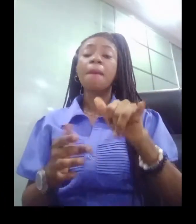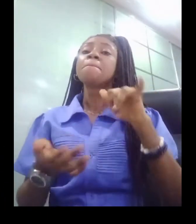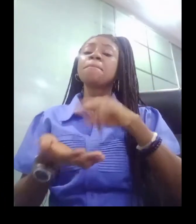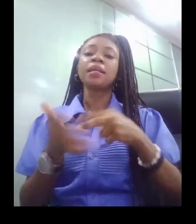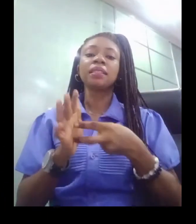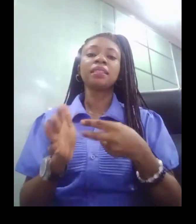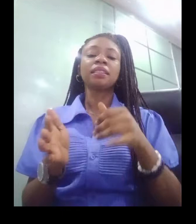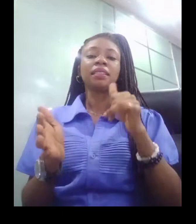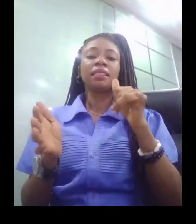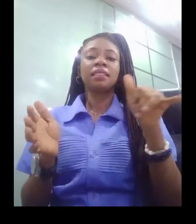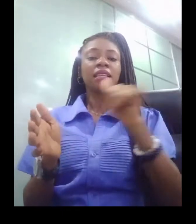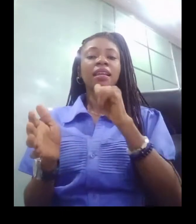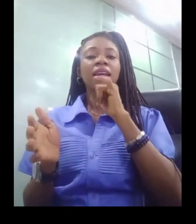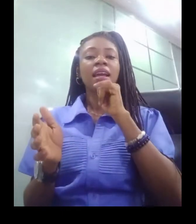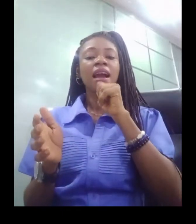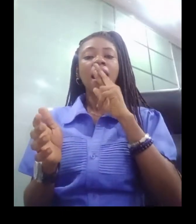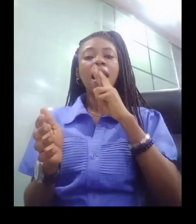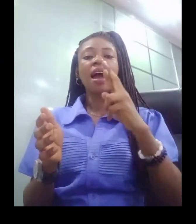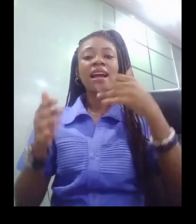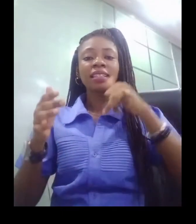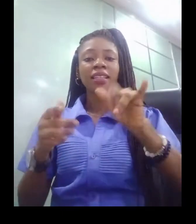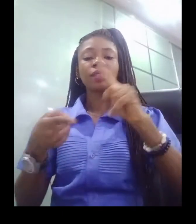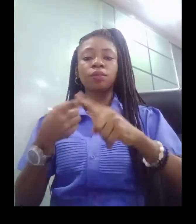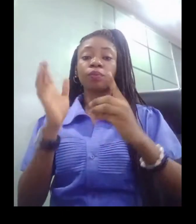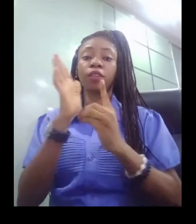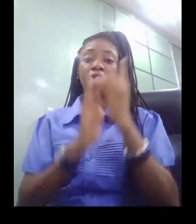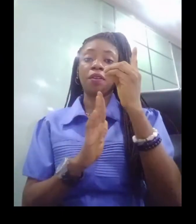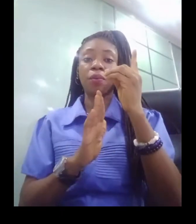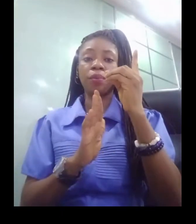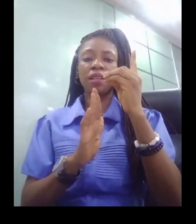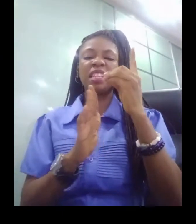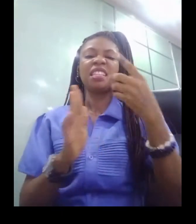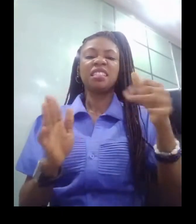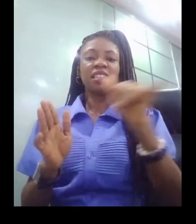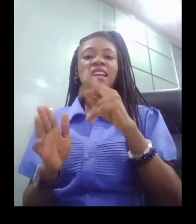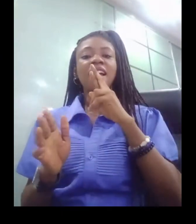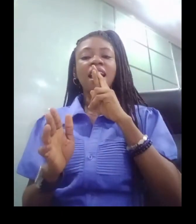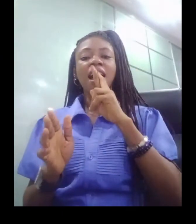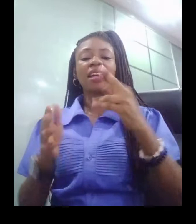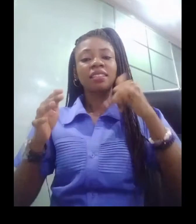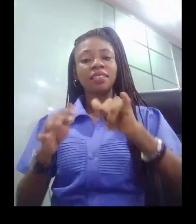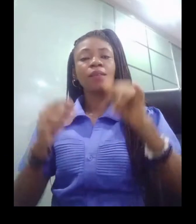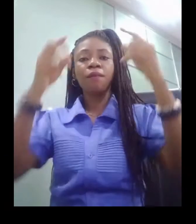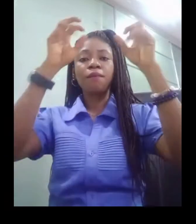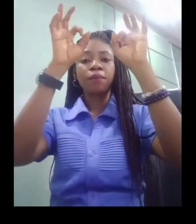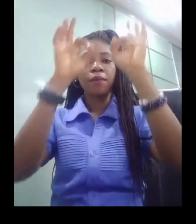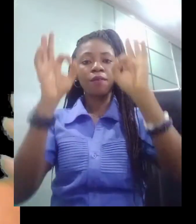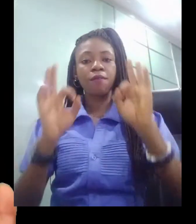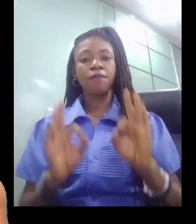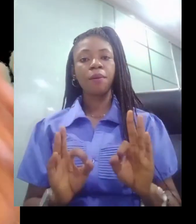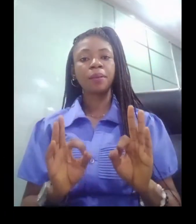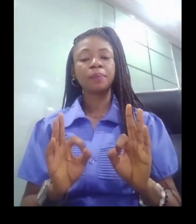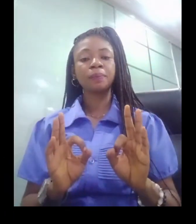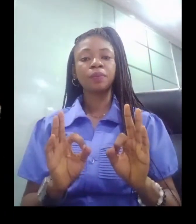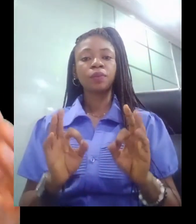developing. And because they are still developing, they are still forming. The base is formed, but